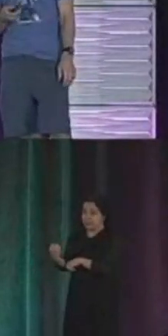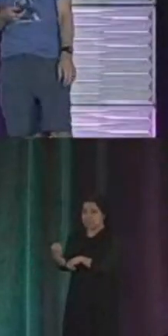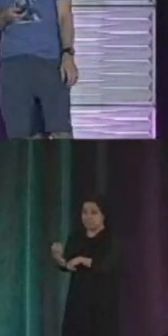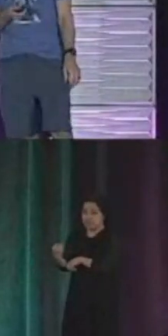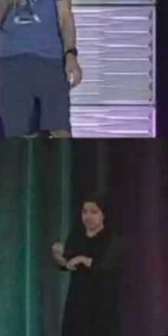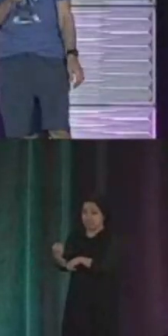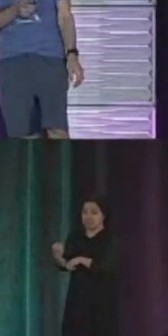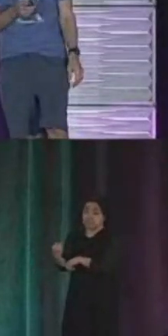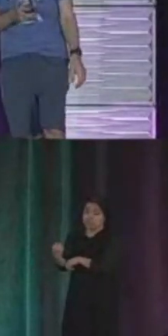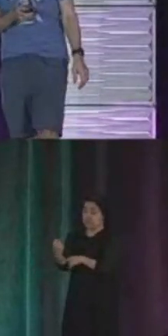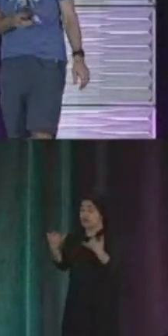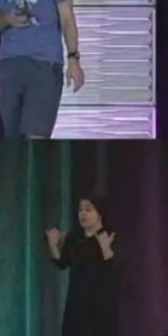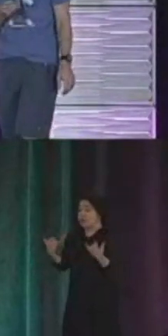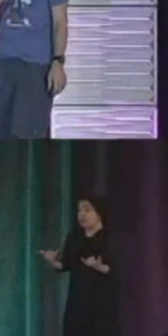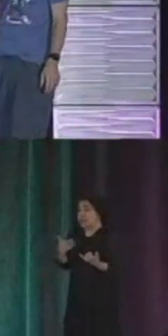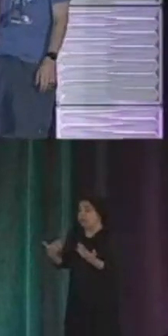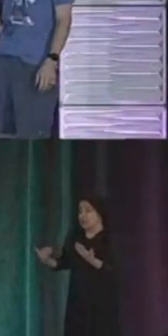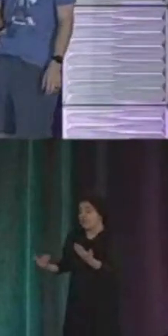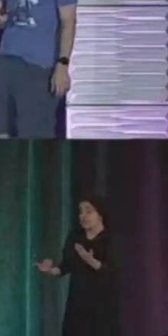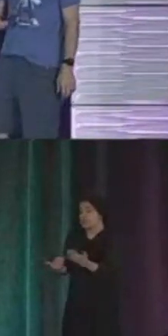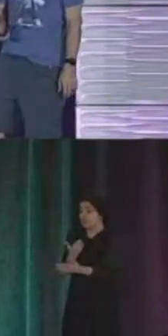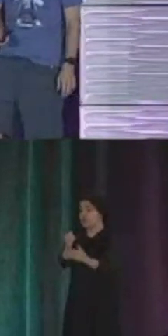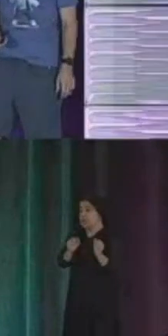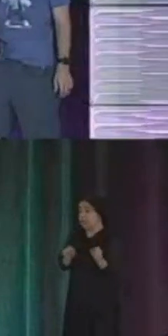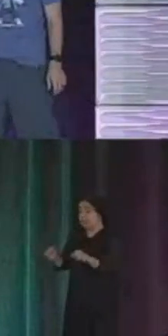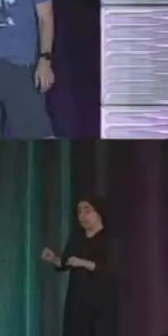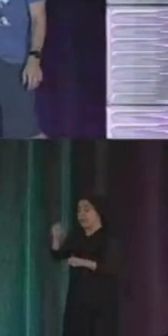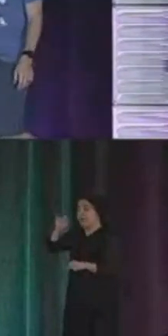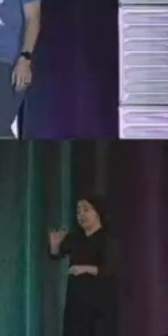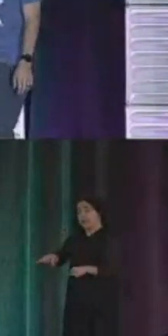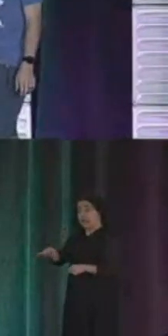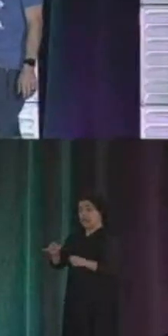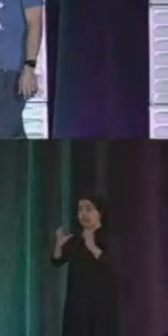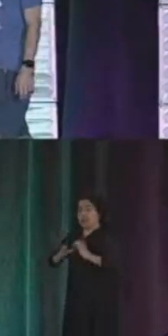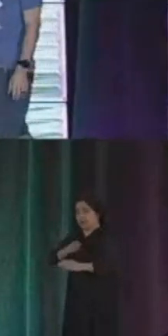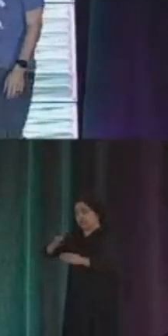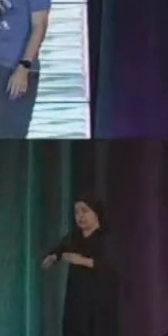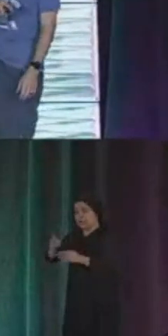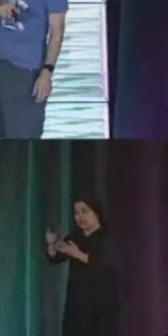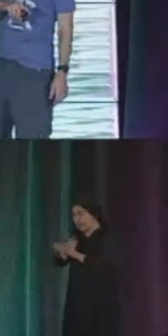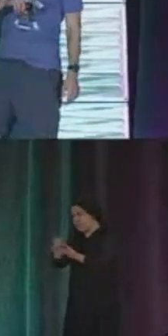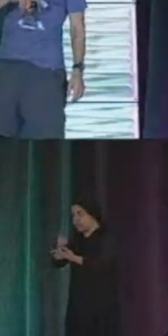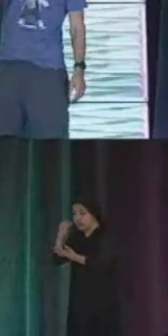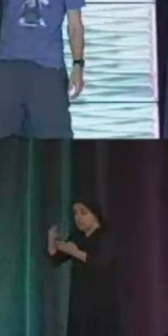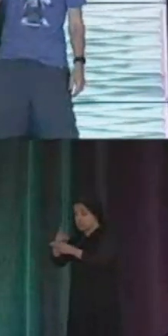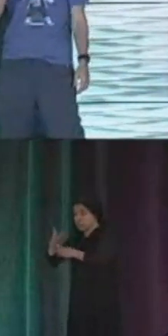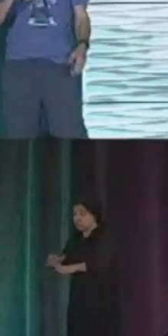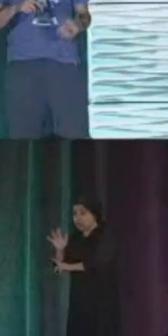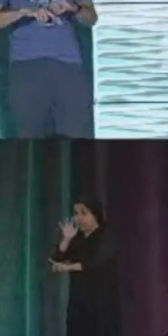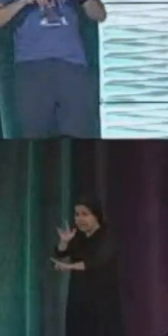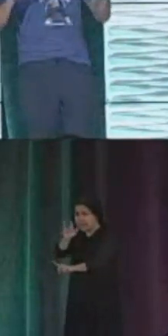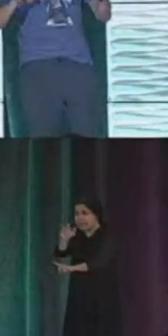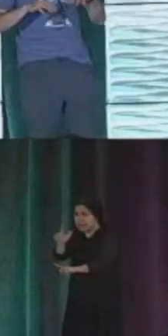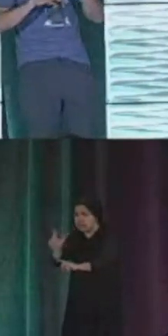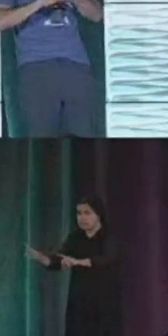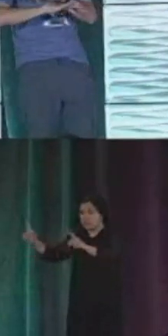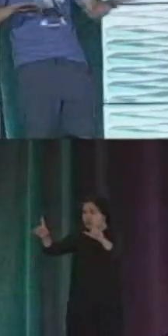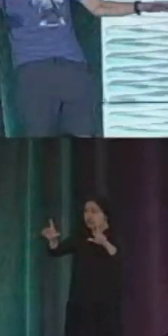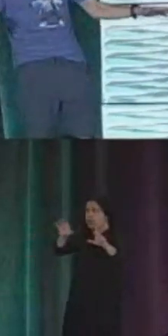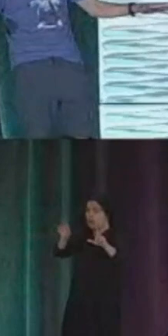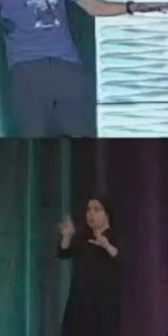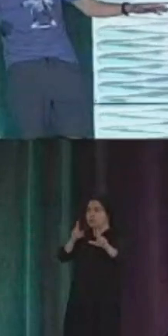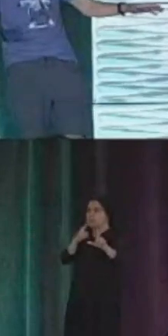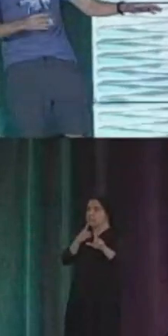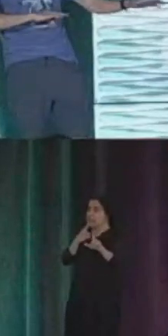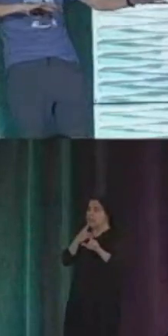But now we also get a new capability, and this is a client-side navigation. And so when the user clicks on a link, our code is going to say